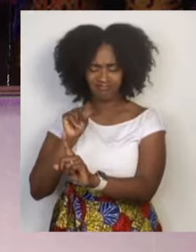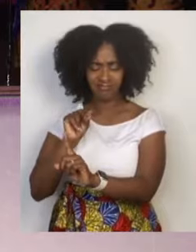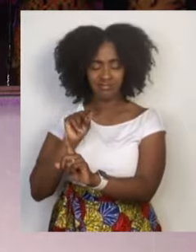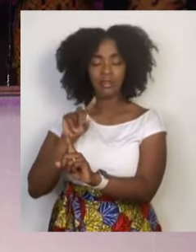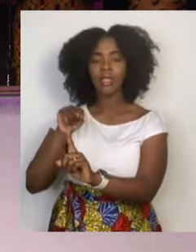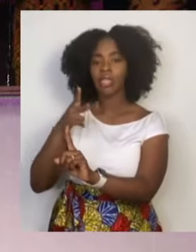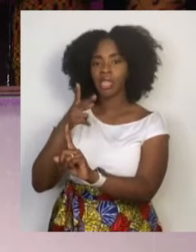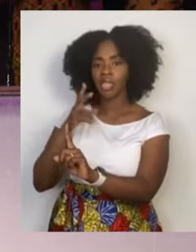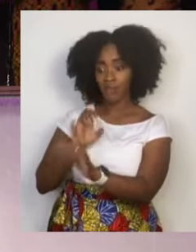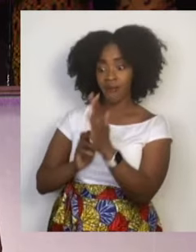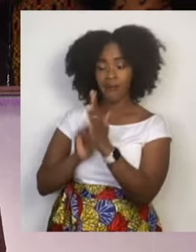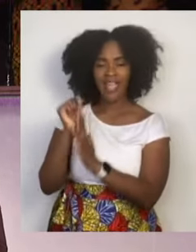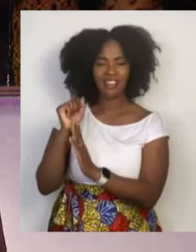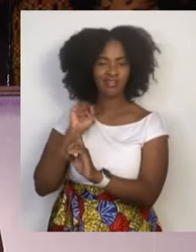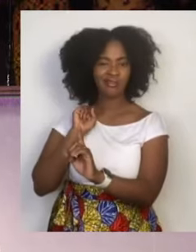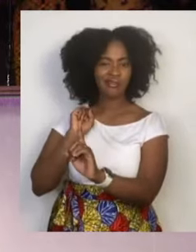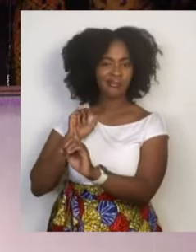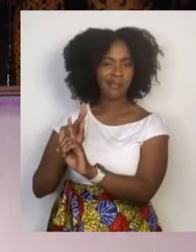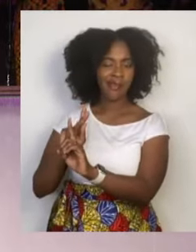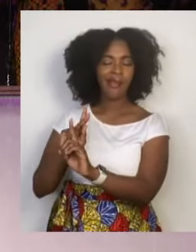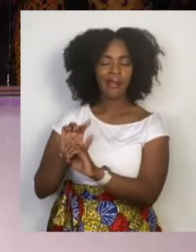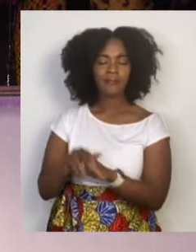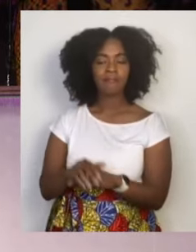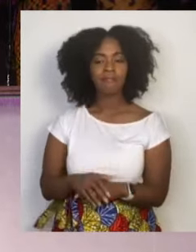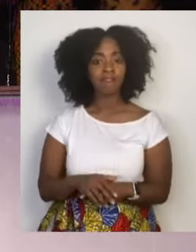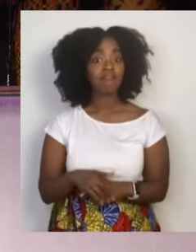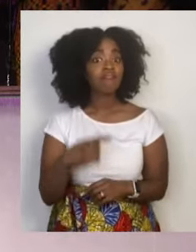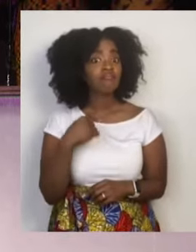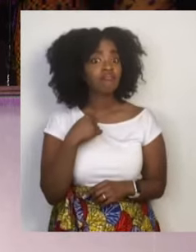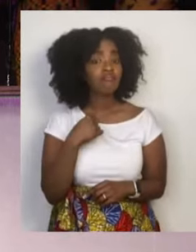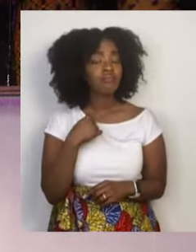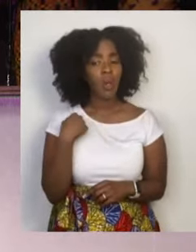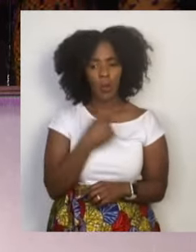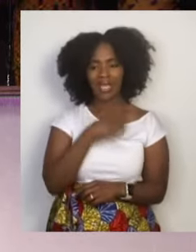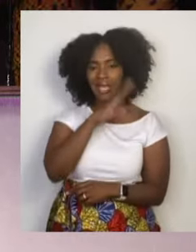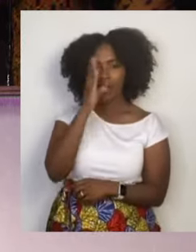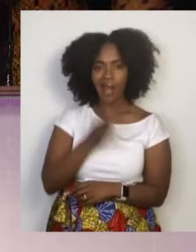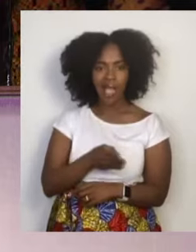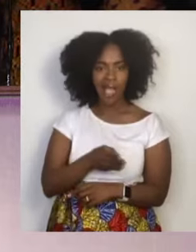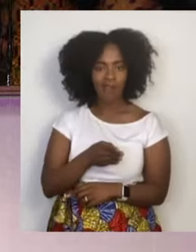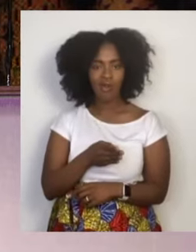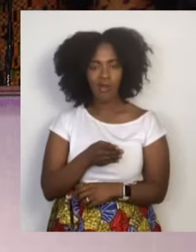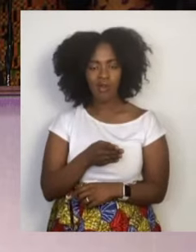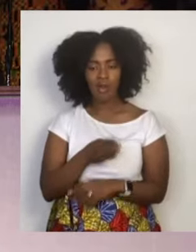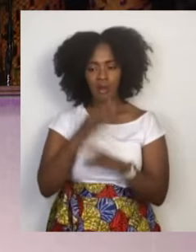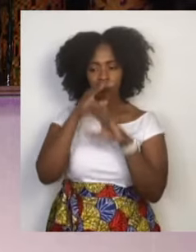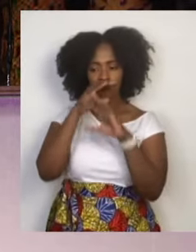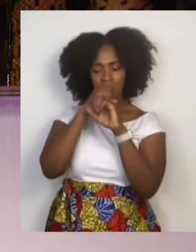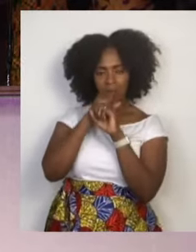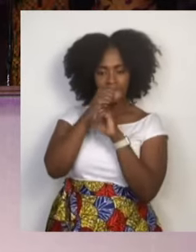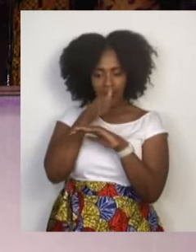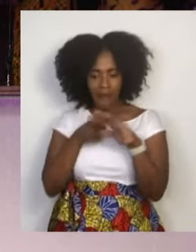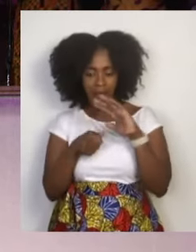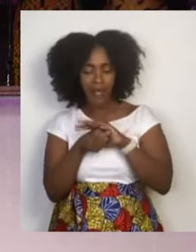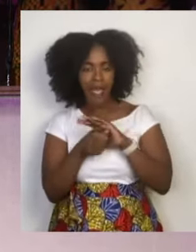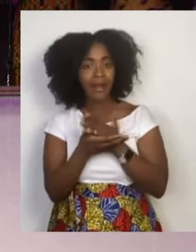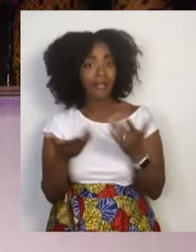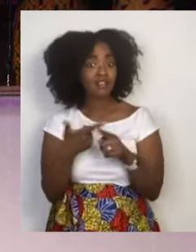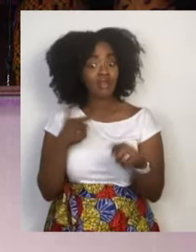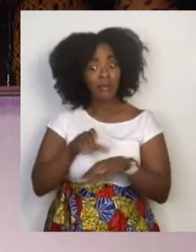Never been the kind of ministry to hide things from the flock. But Pastor Steve will be undergoing surgery on